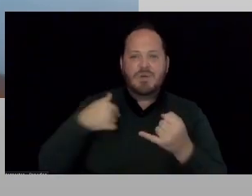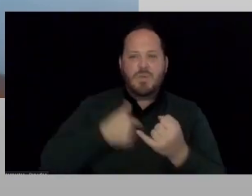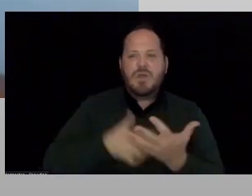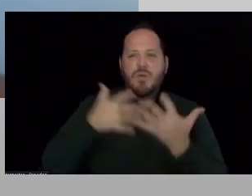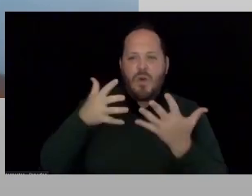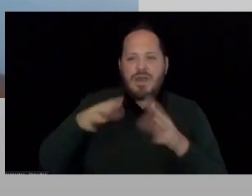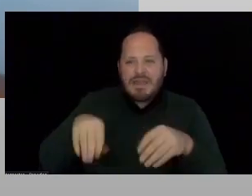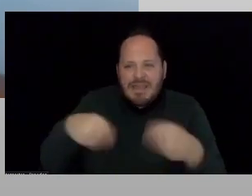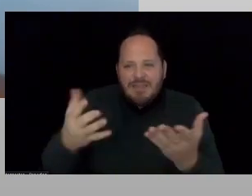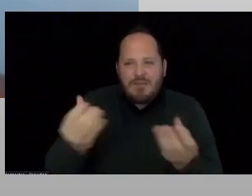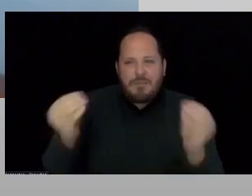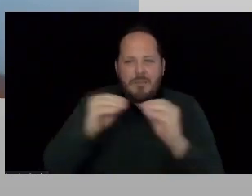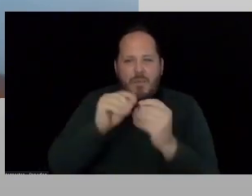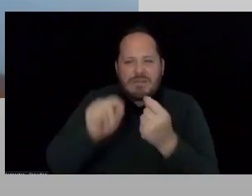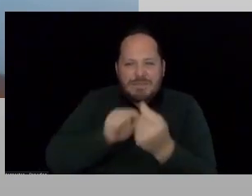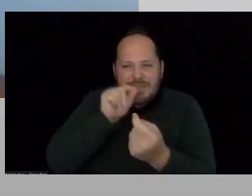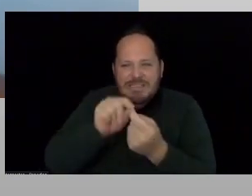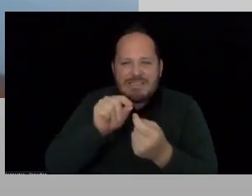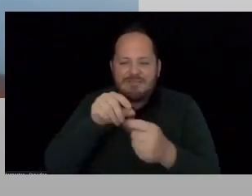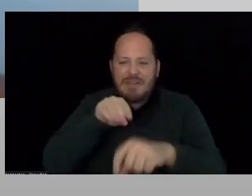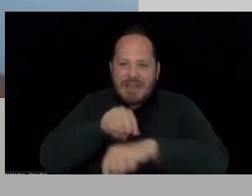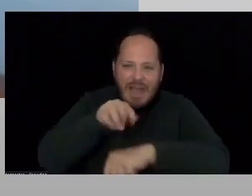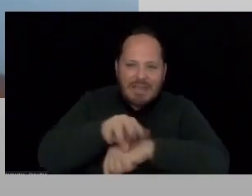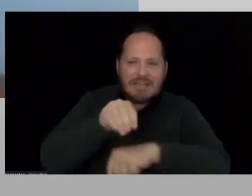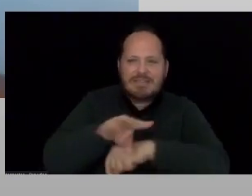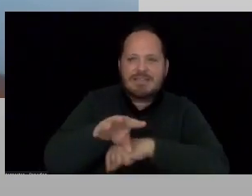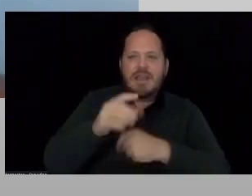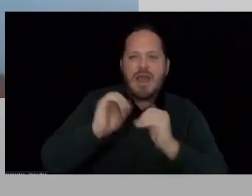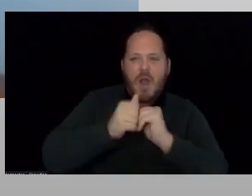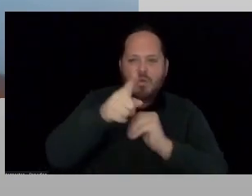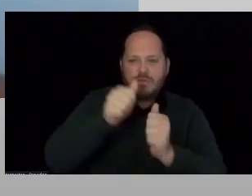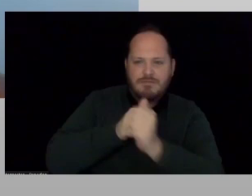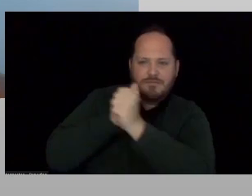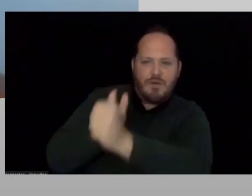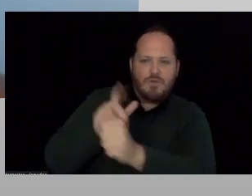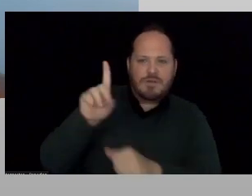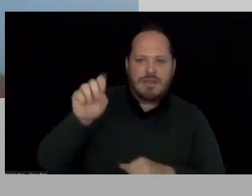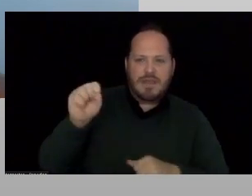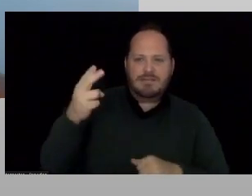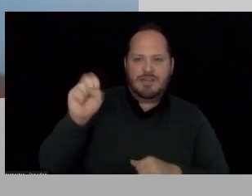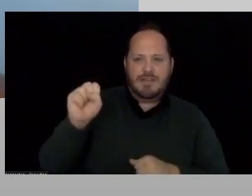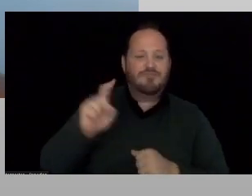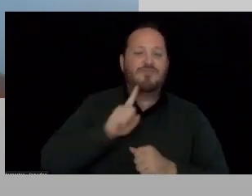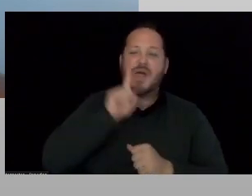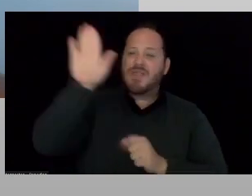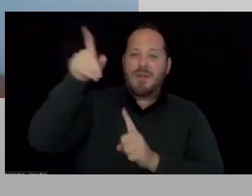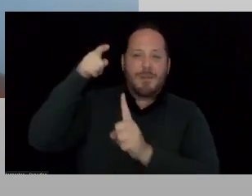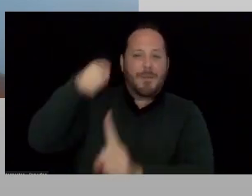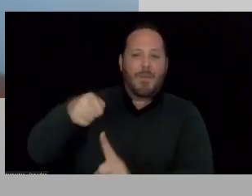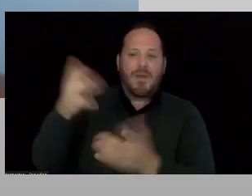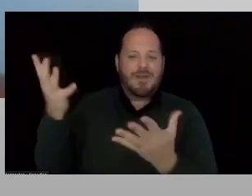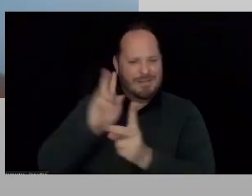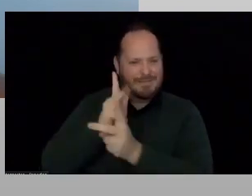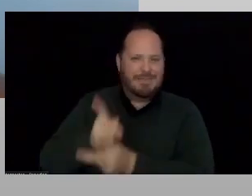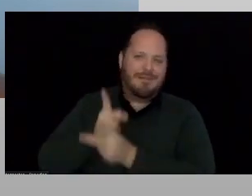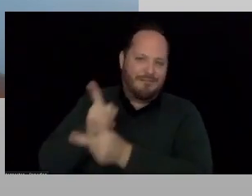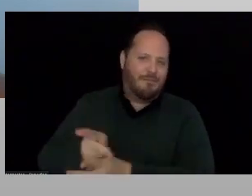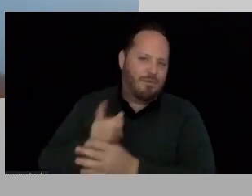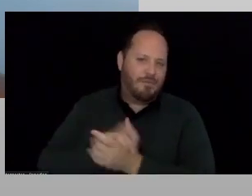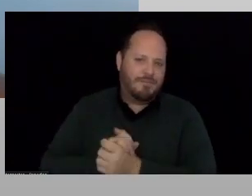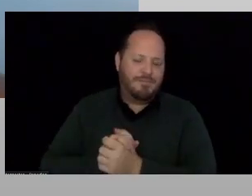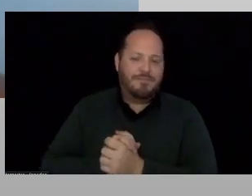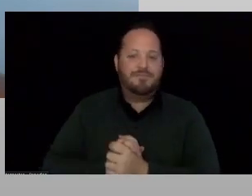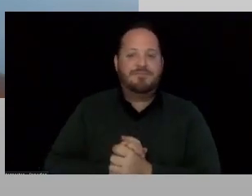that can help you do what DSHS is recommending, which is just to be careful. So hand hygiene, I know you've